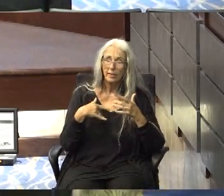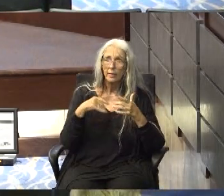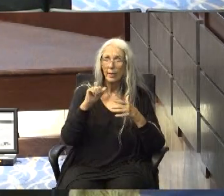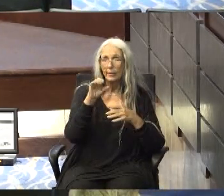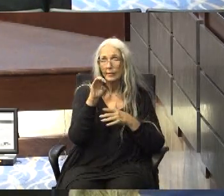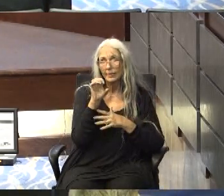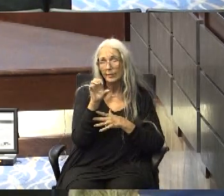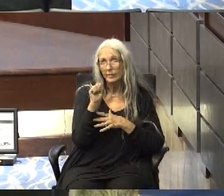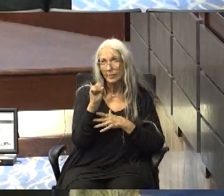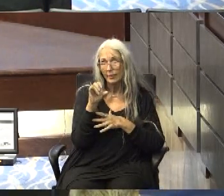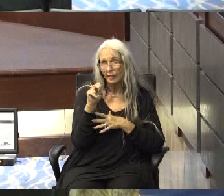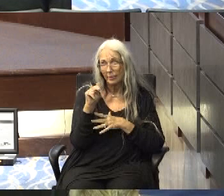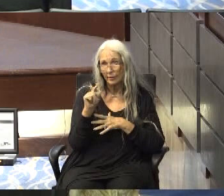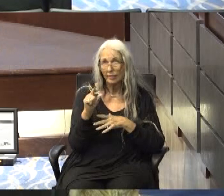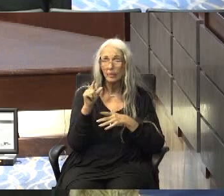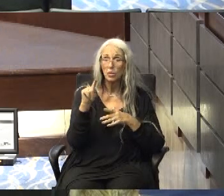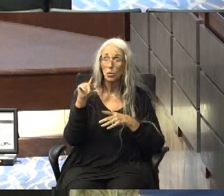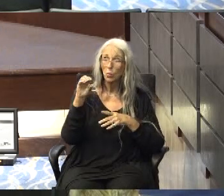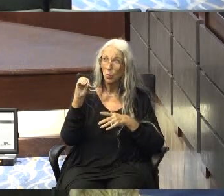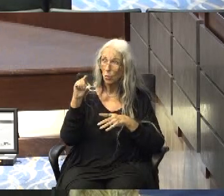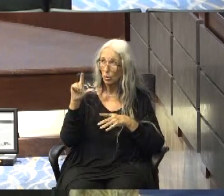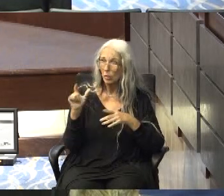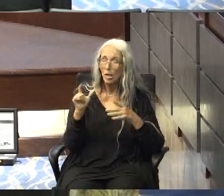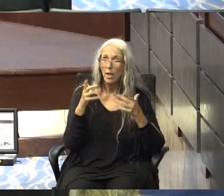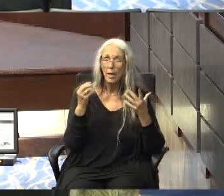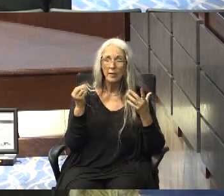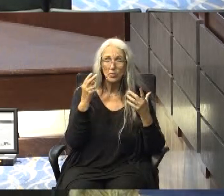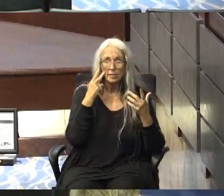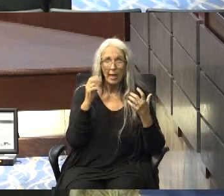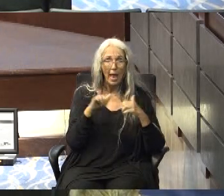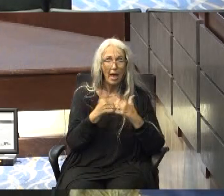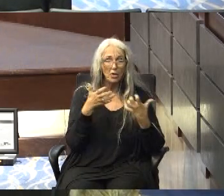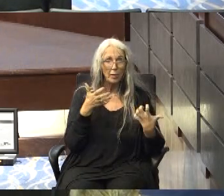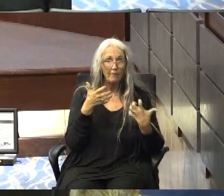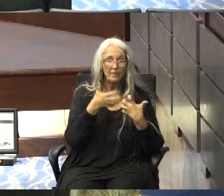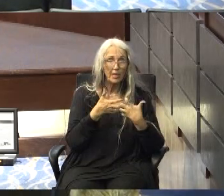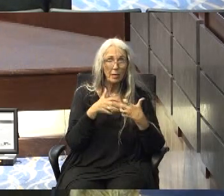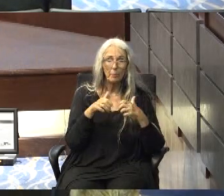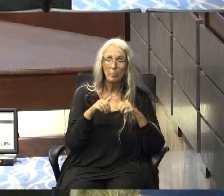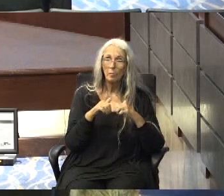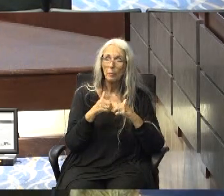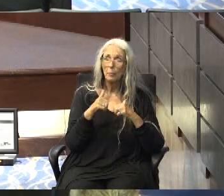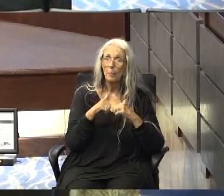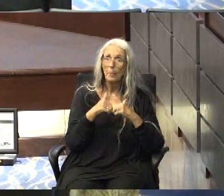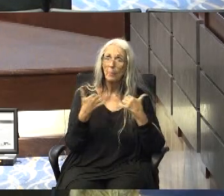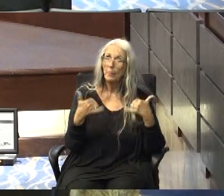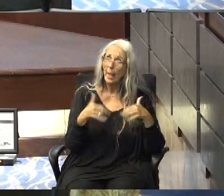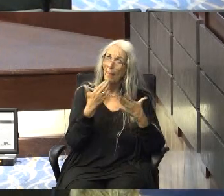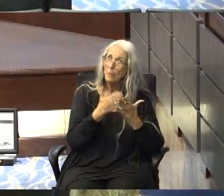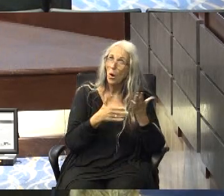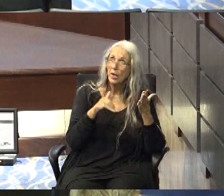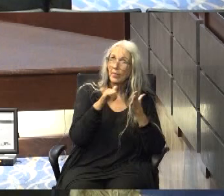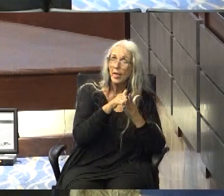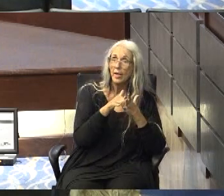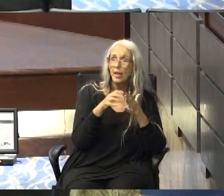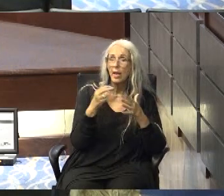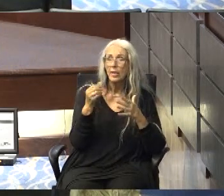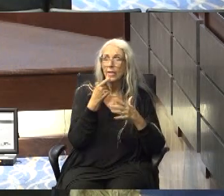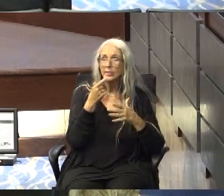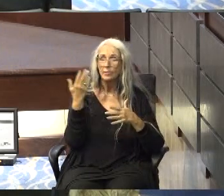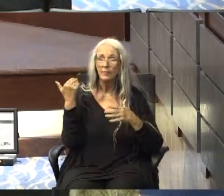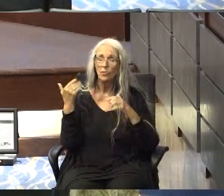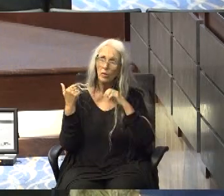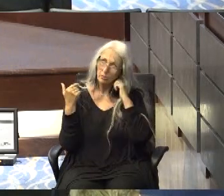accessing this tool and looking for maybe where they can fit in and how they can play their part in that. And as mentioned earlier, I just had a daughter,